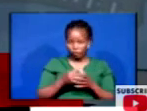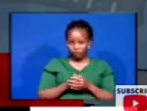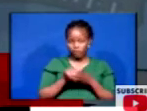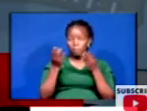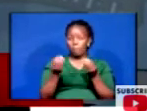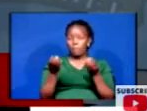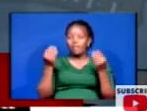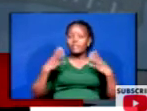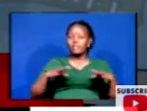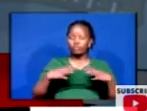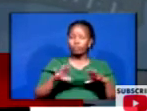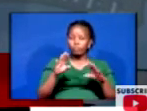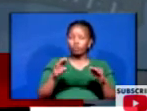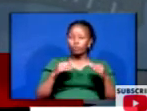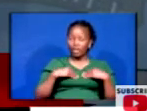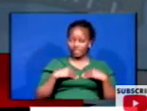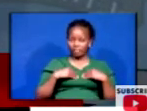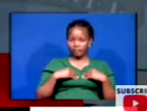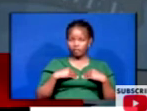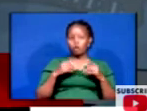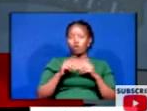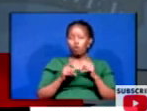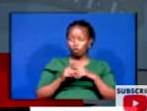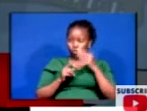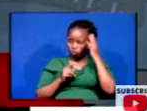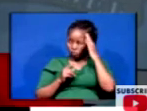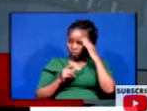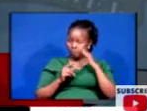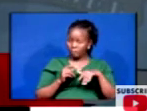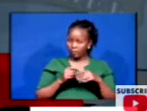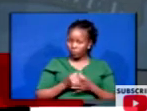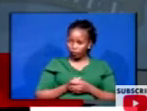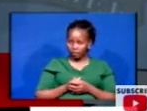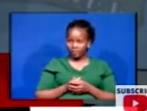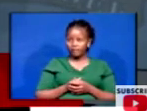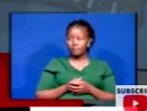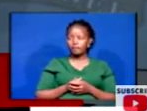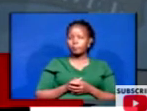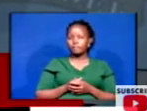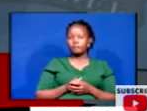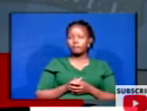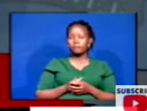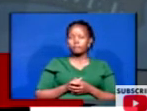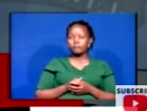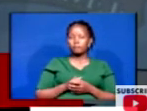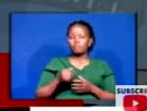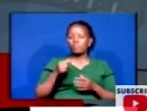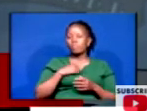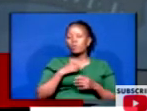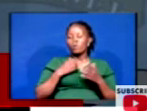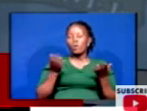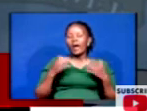actually accept the result. Mm-hmm. And remember that there is a saying that goes that there is no actually peace